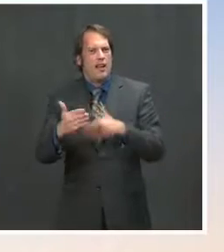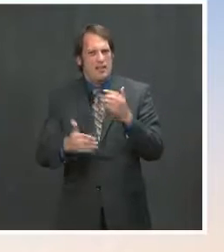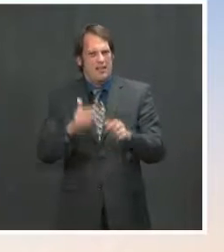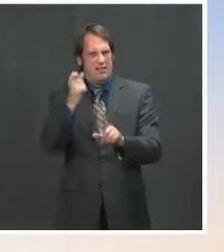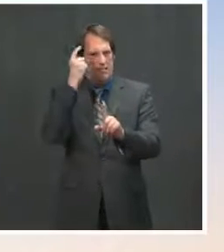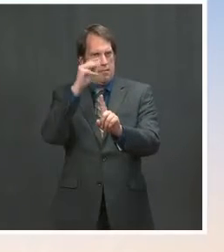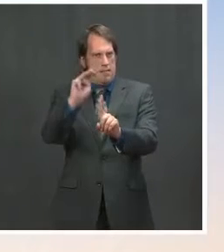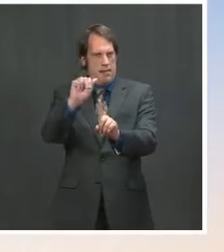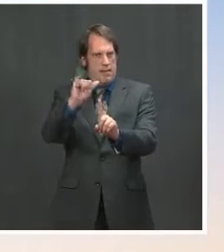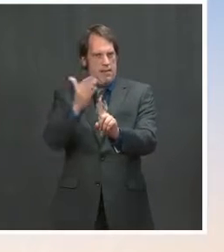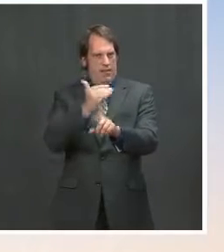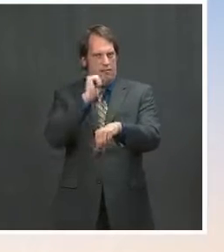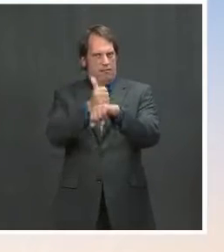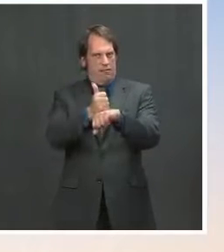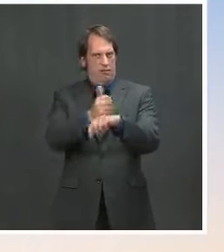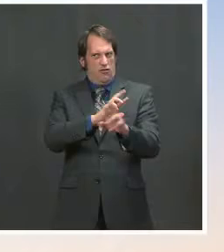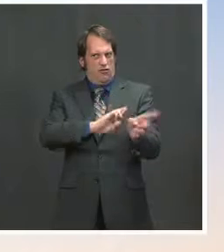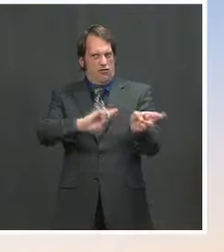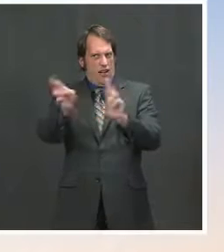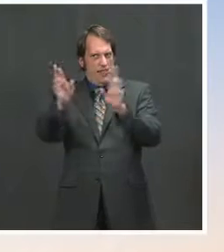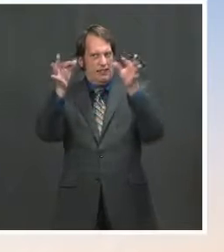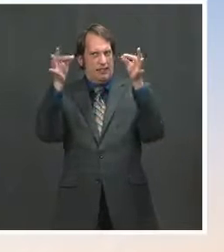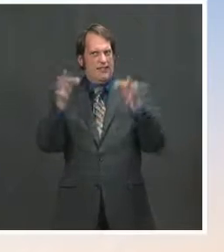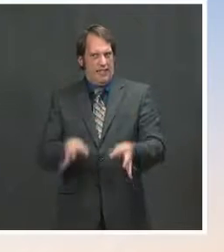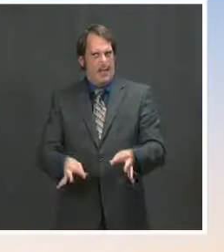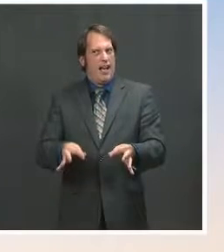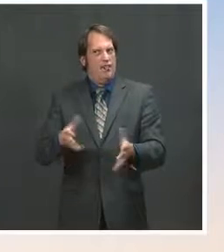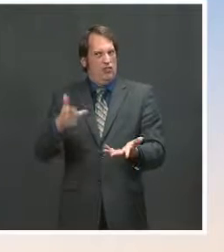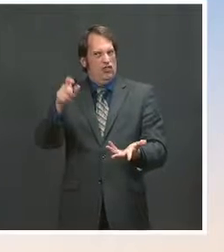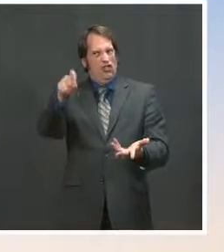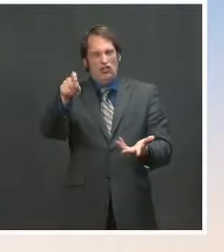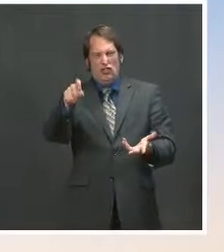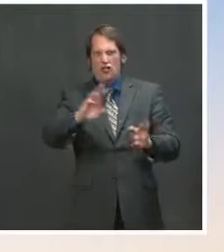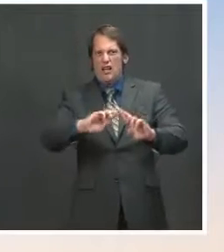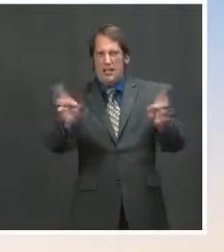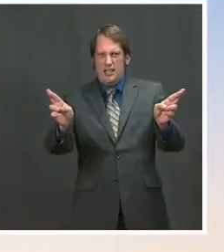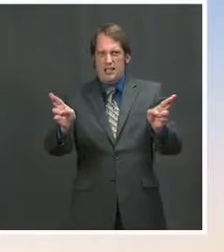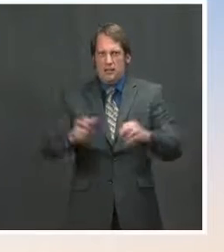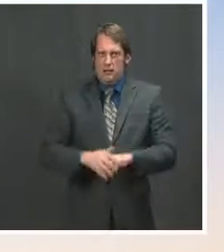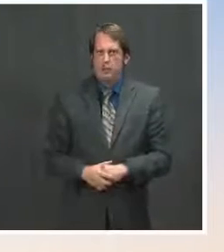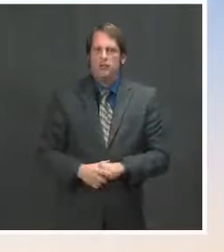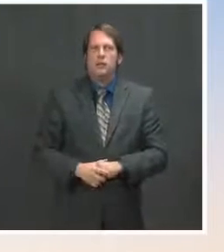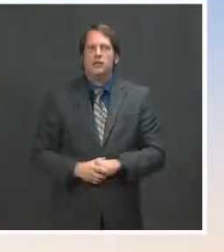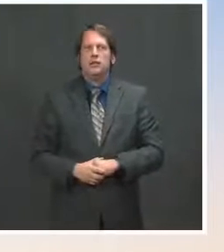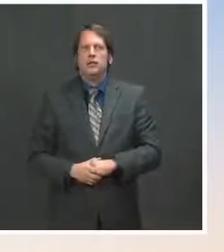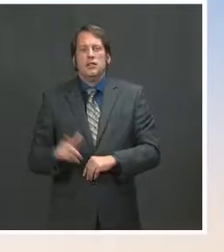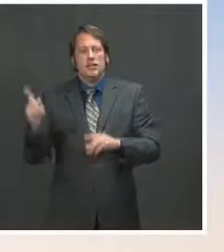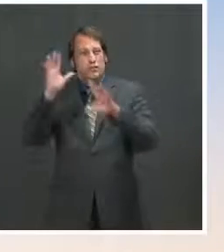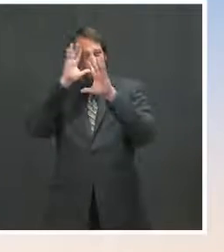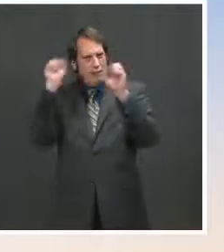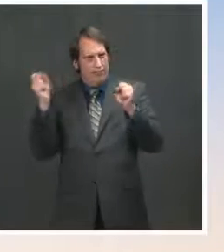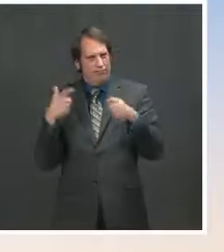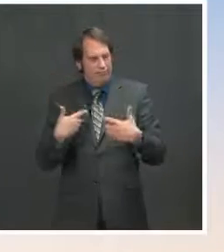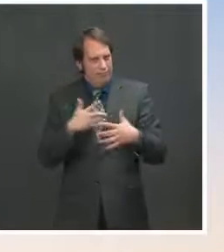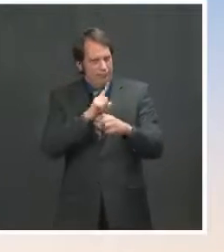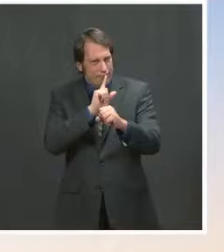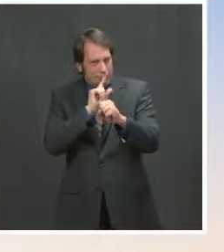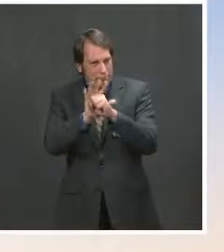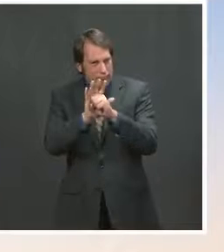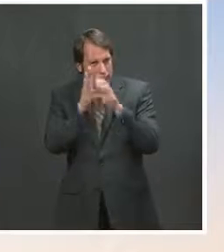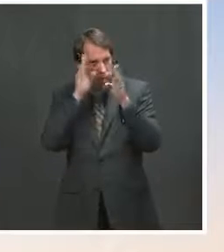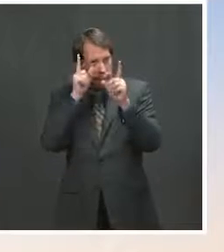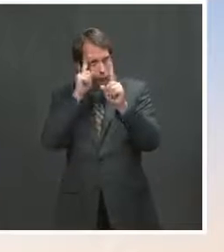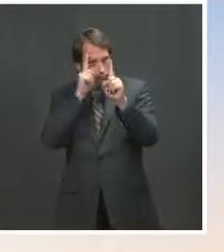sooner than that. The president also remains committed to pursuing the aspirational goal of reaching